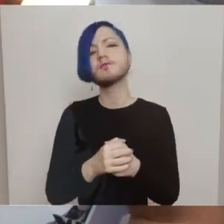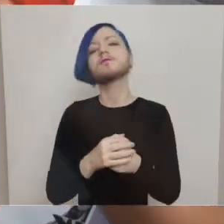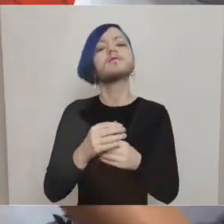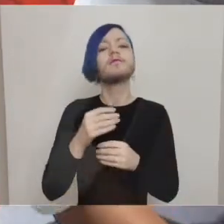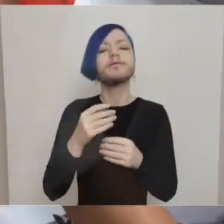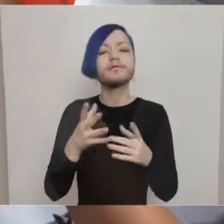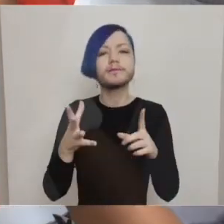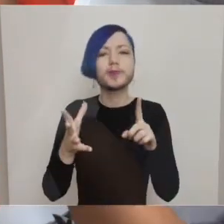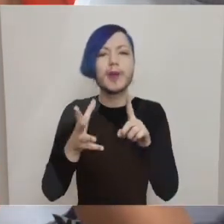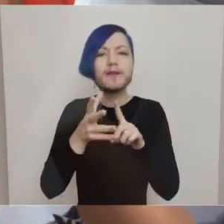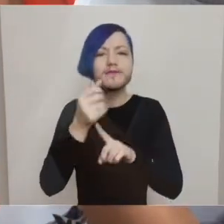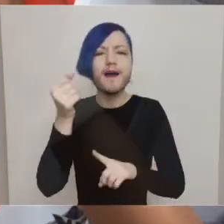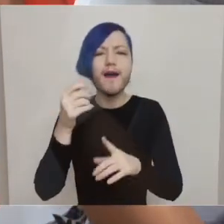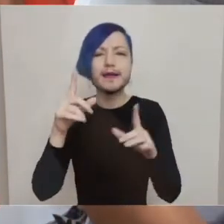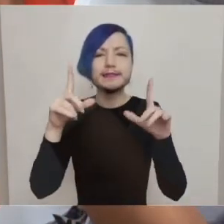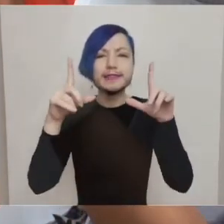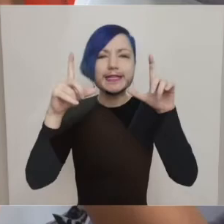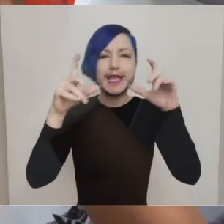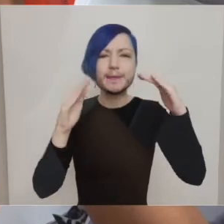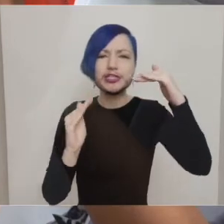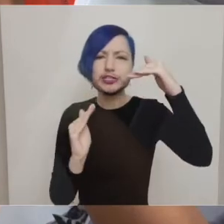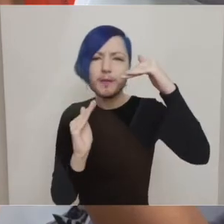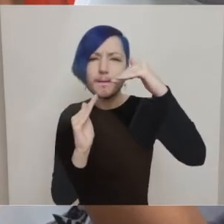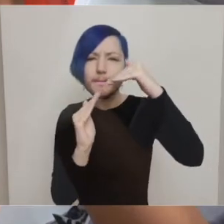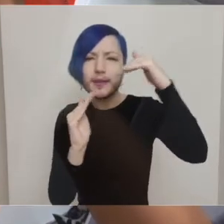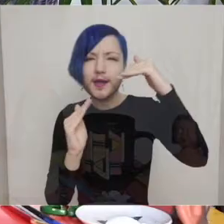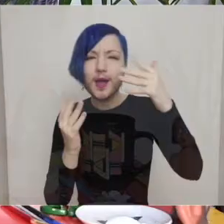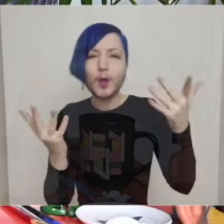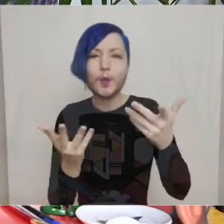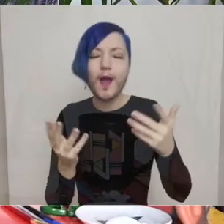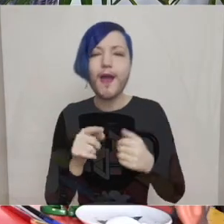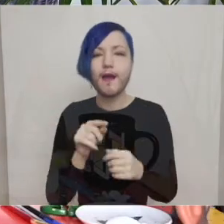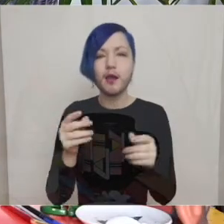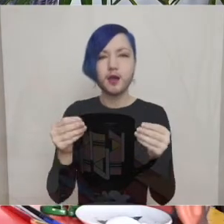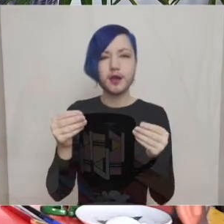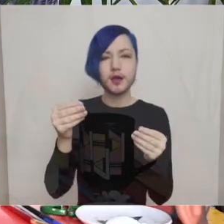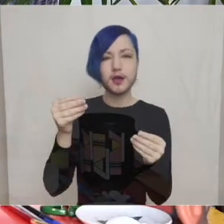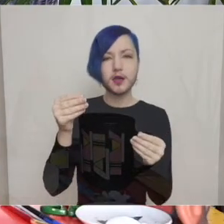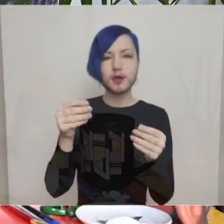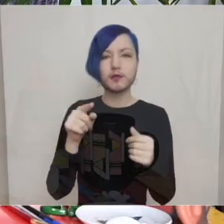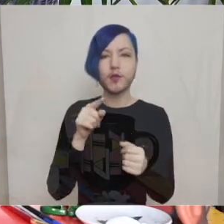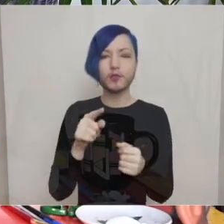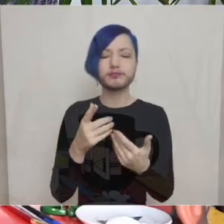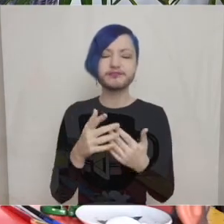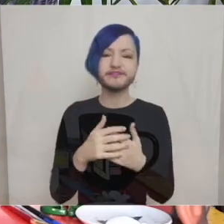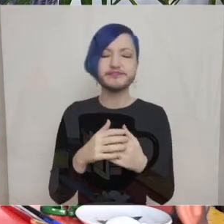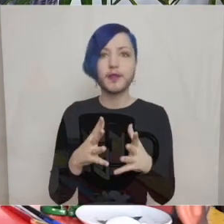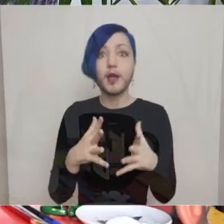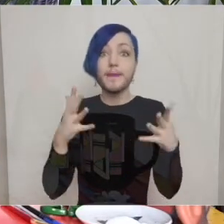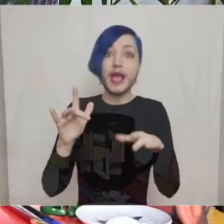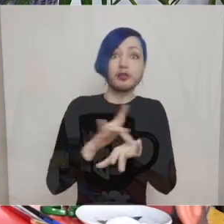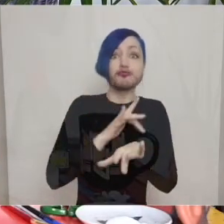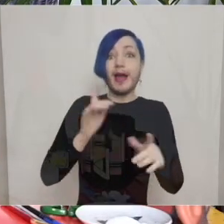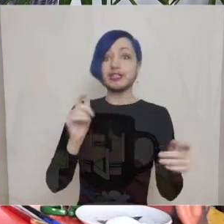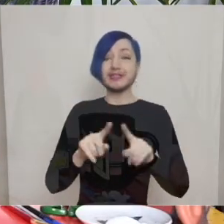the image might find its connection. This one is not so dramatic because it's